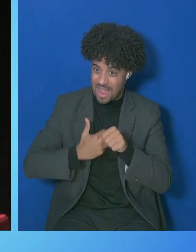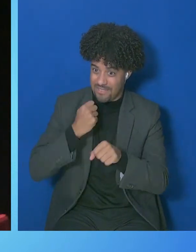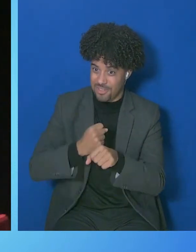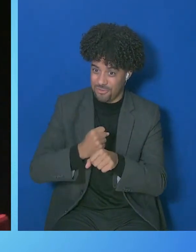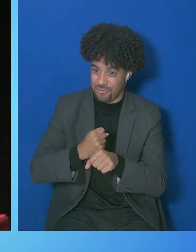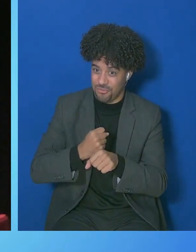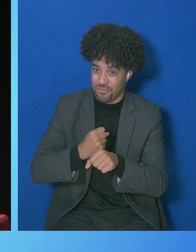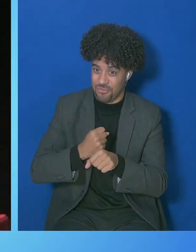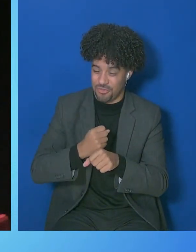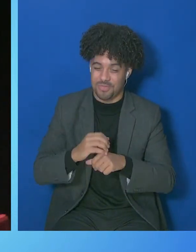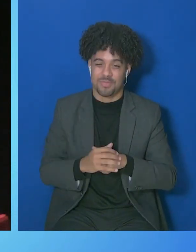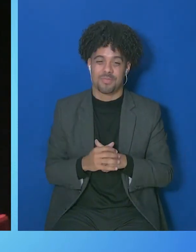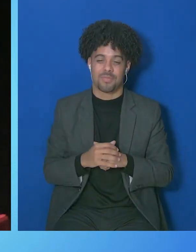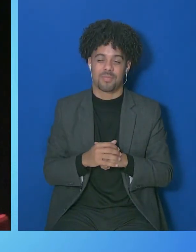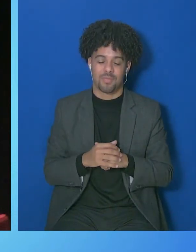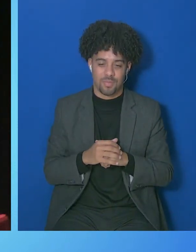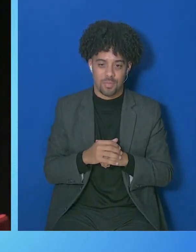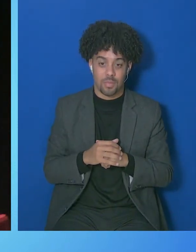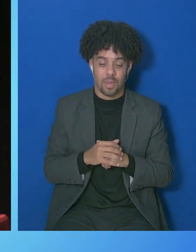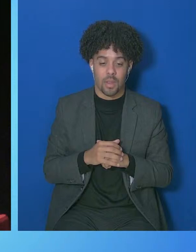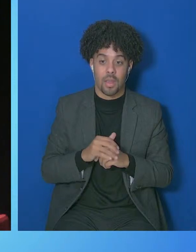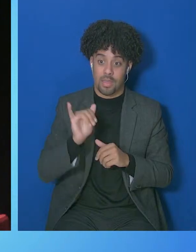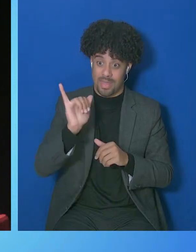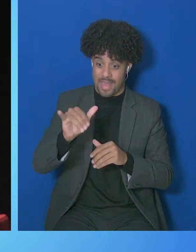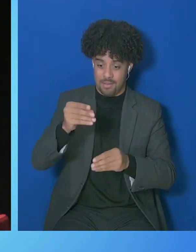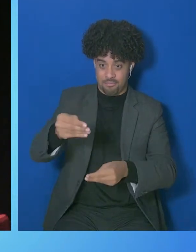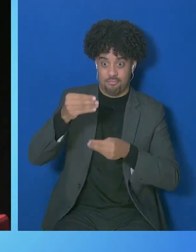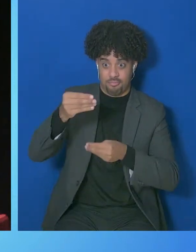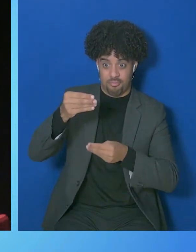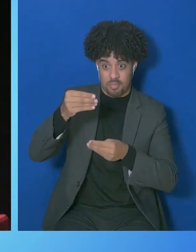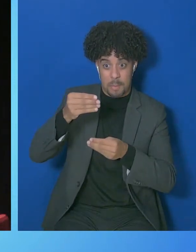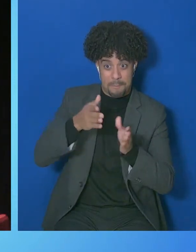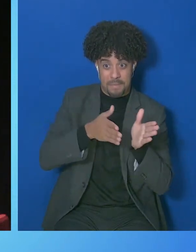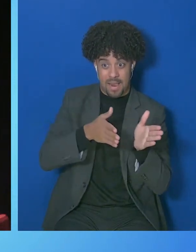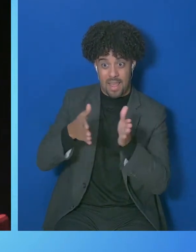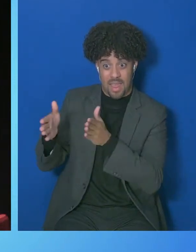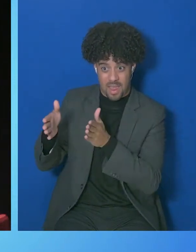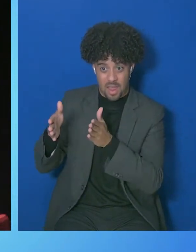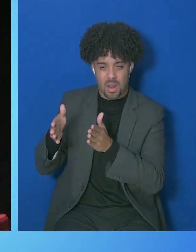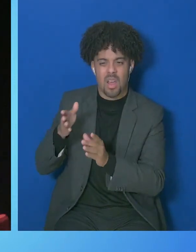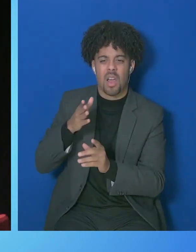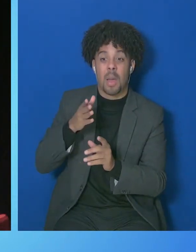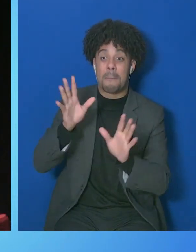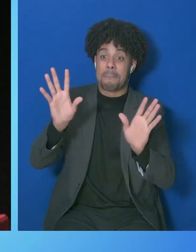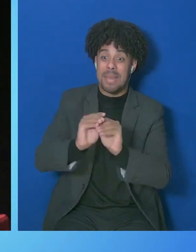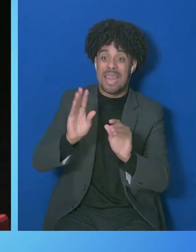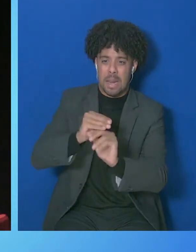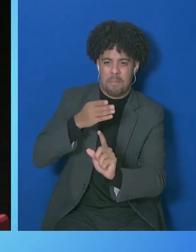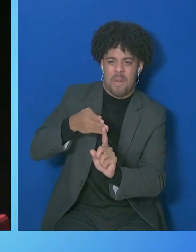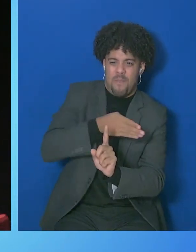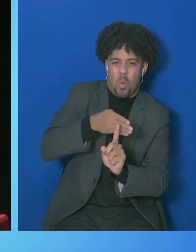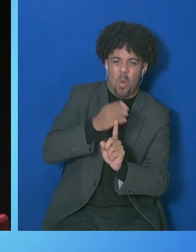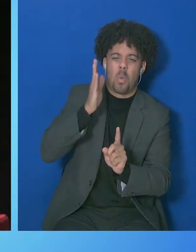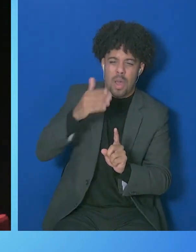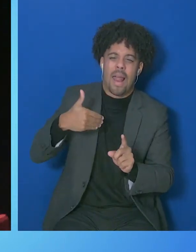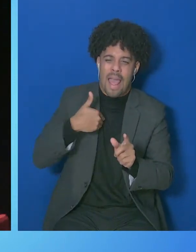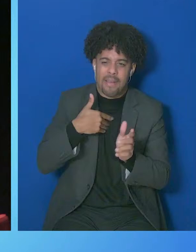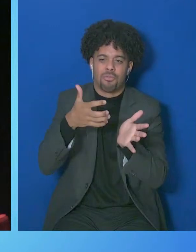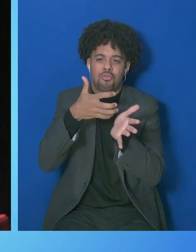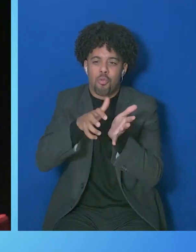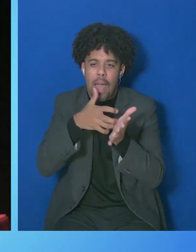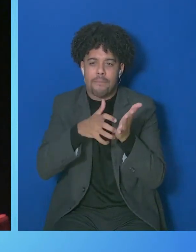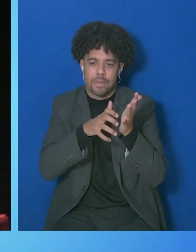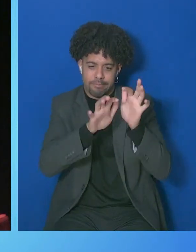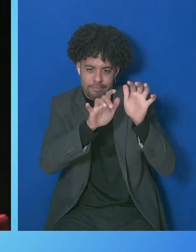We will have a draft of the strategic plan ready to go, and we will be sharing that with you, the board.